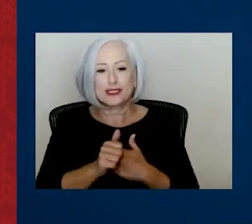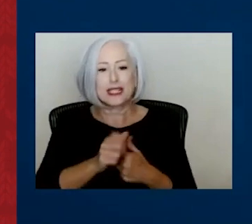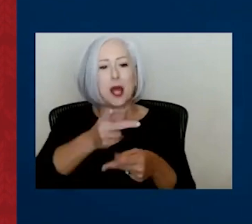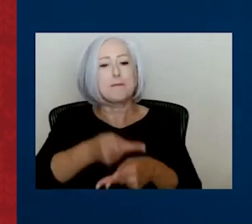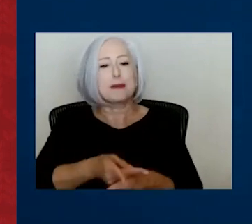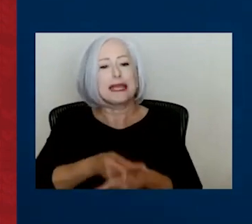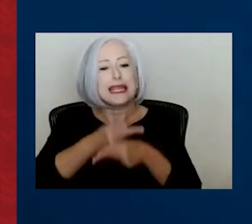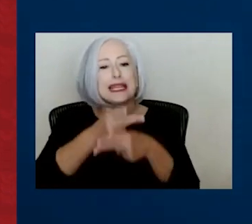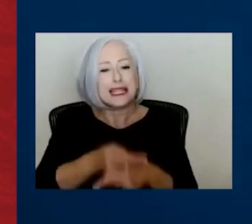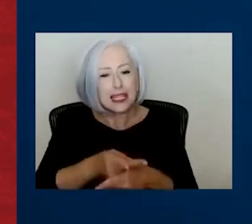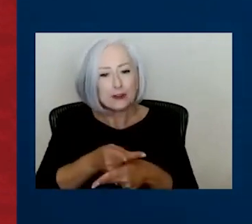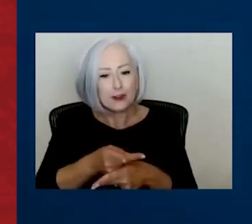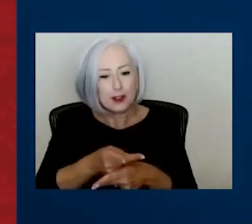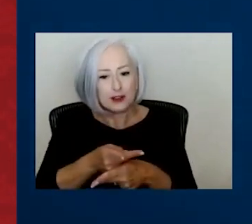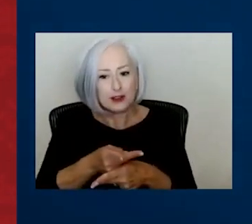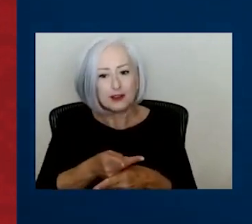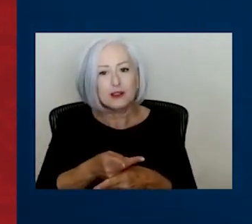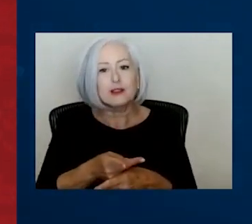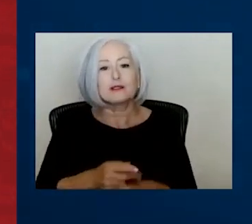safe. Next slide.